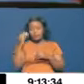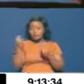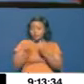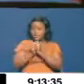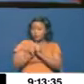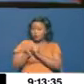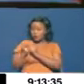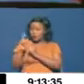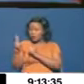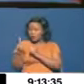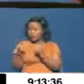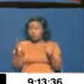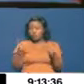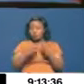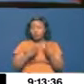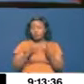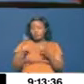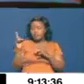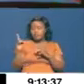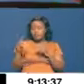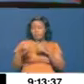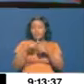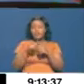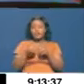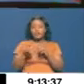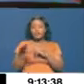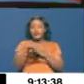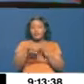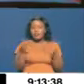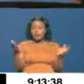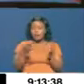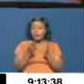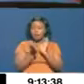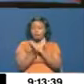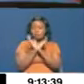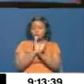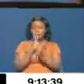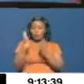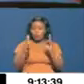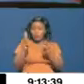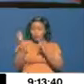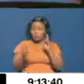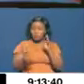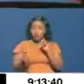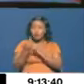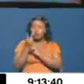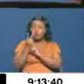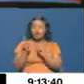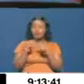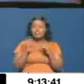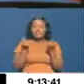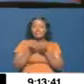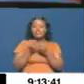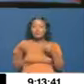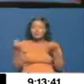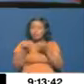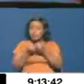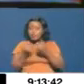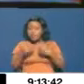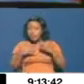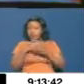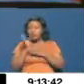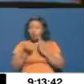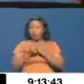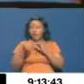match at Mo International Sports Center Kasarani. The 12-team soccer tournament will culminate with the winner clinching a slot